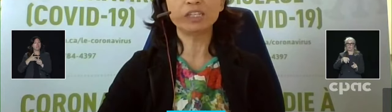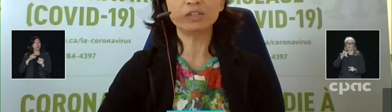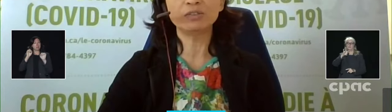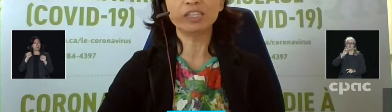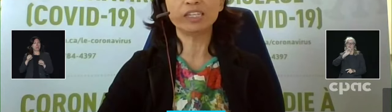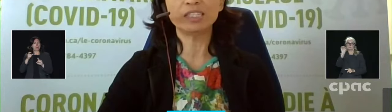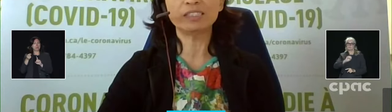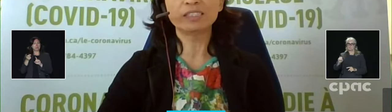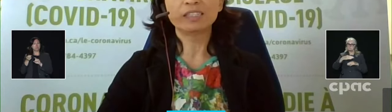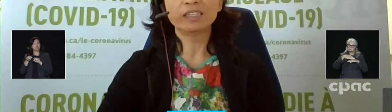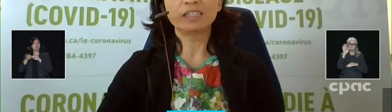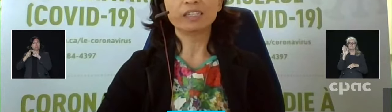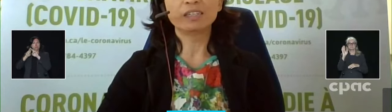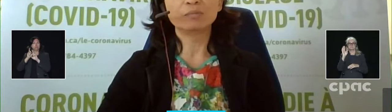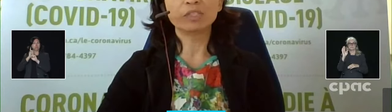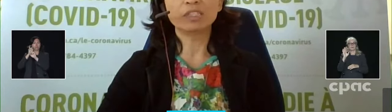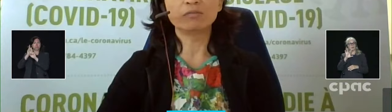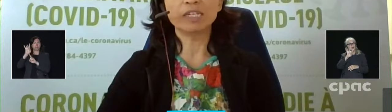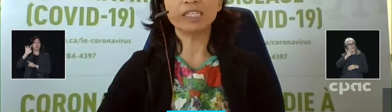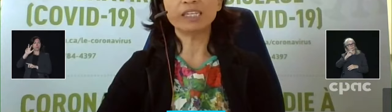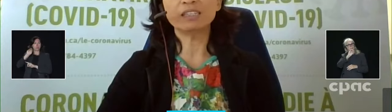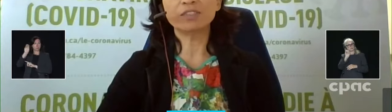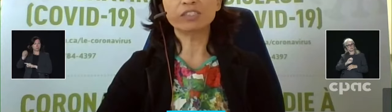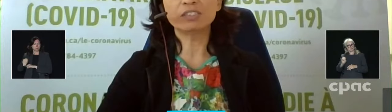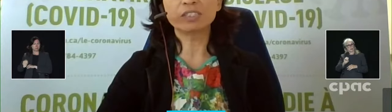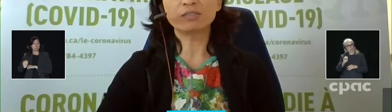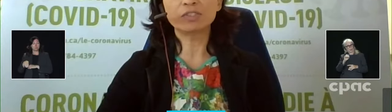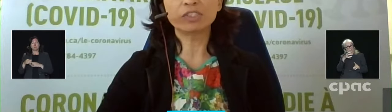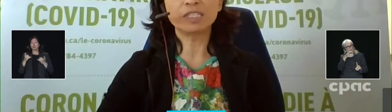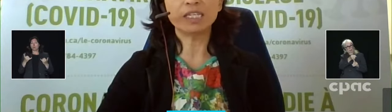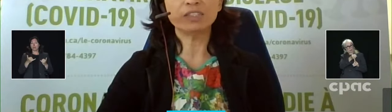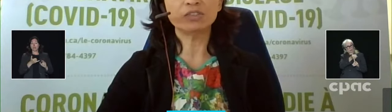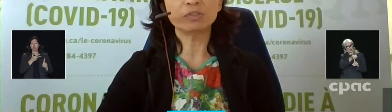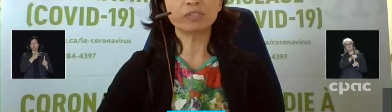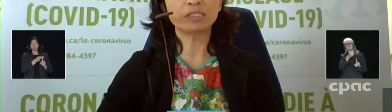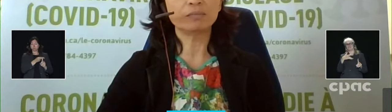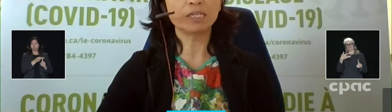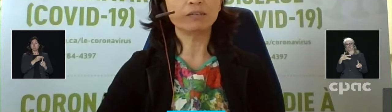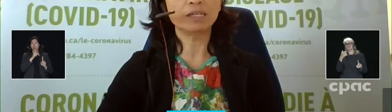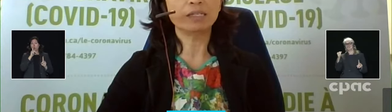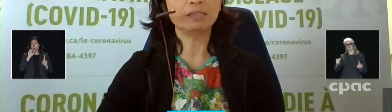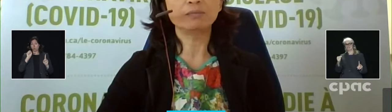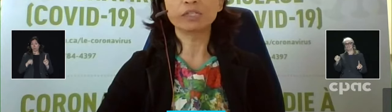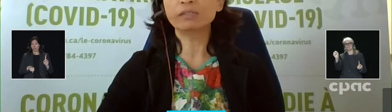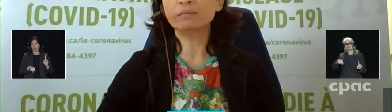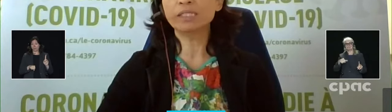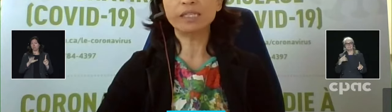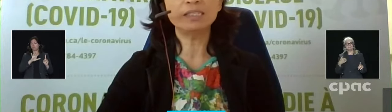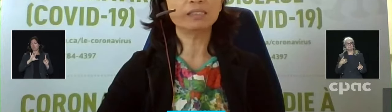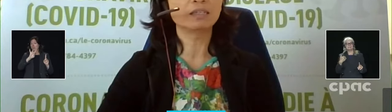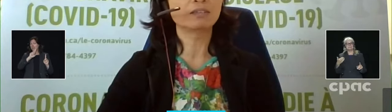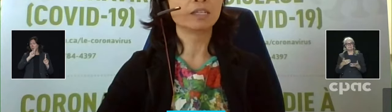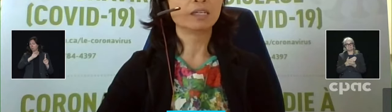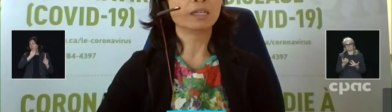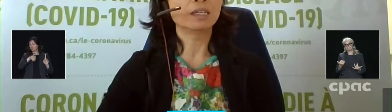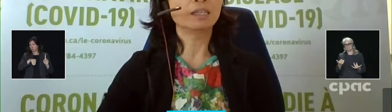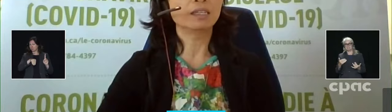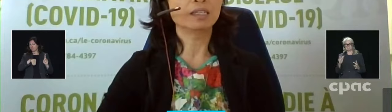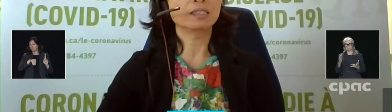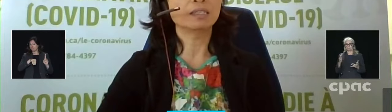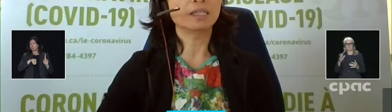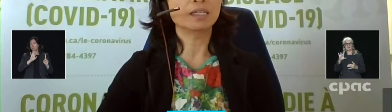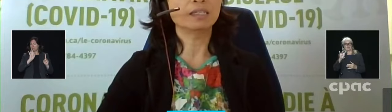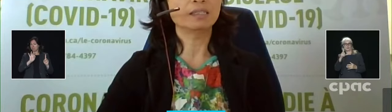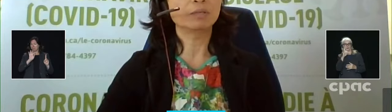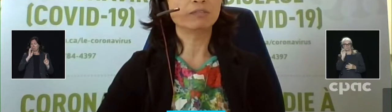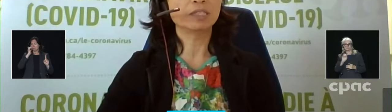we know that right now the first dose coverage of the eligible is about 81%. So I think